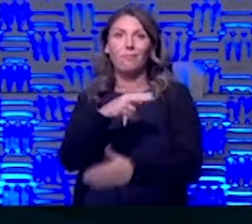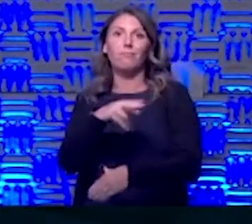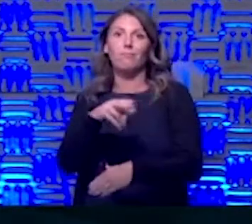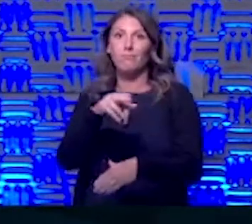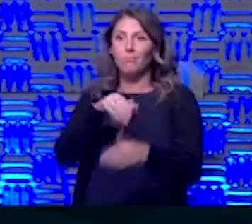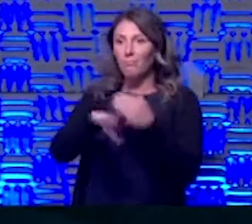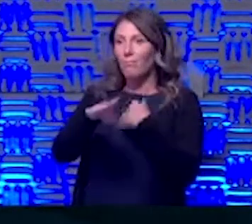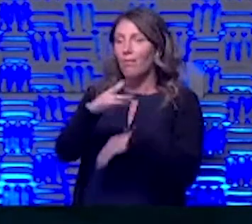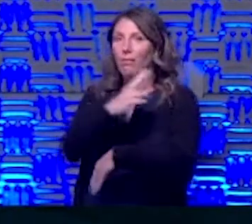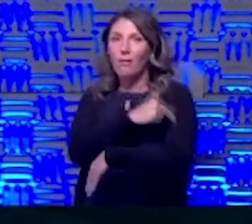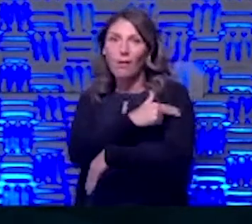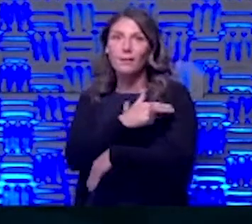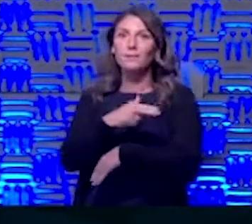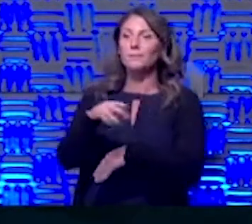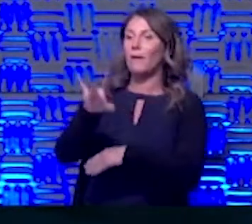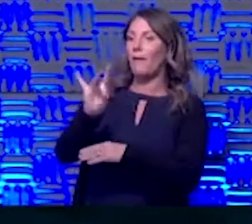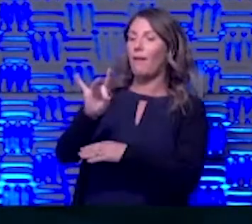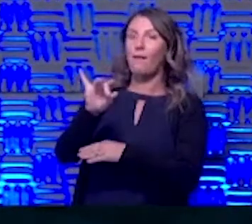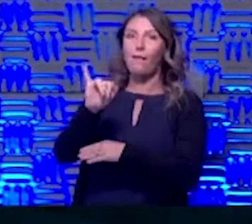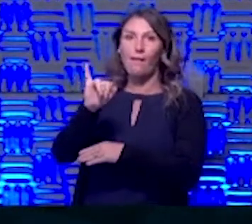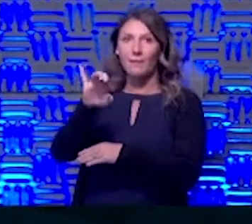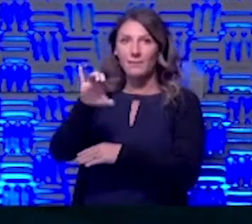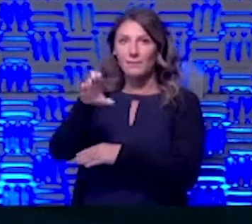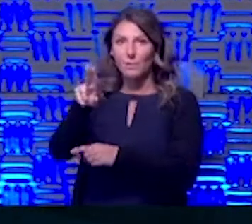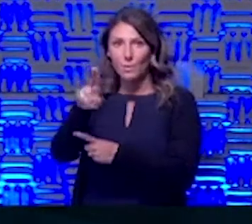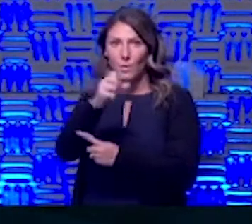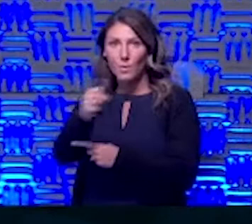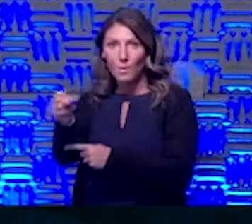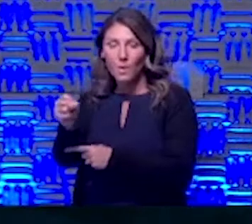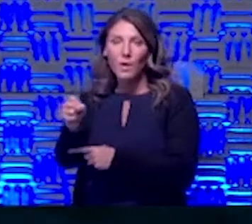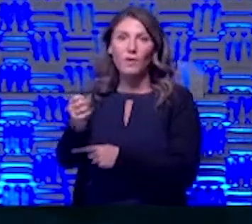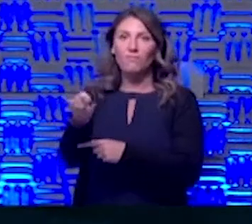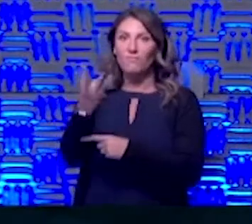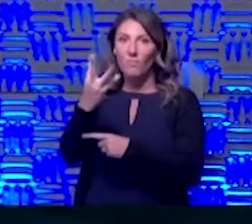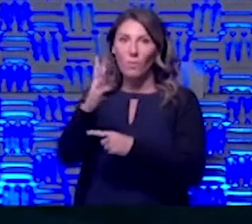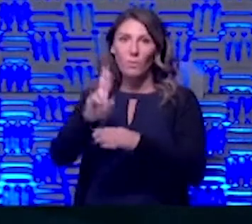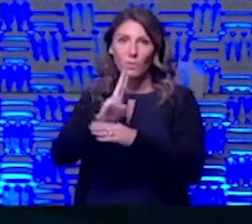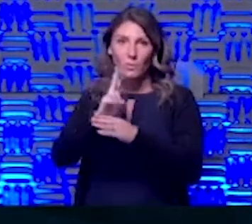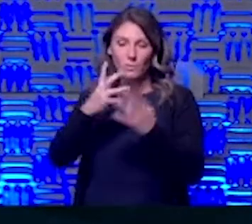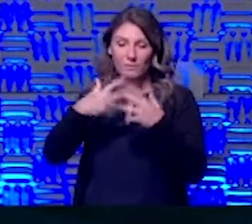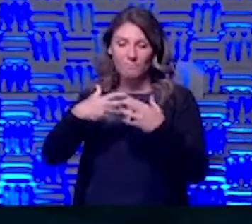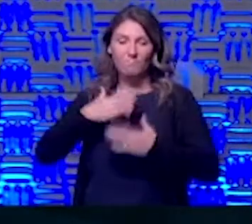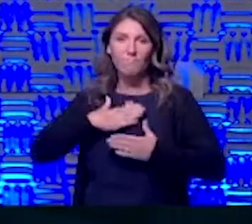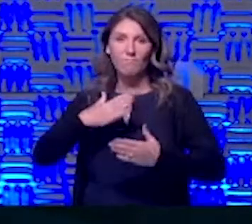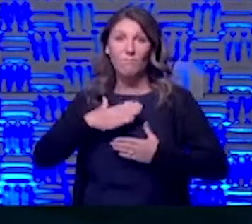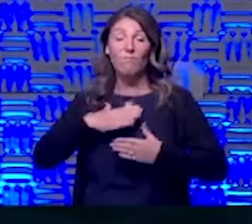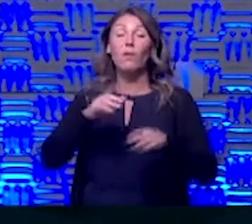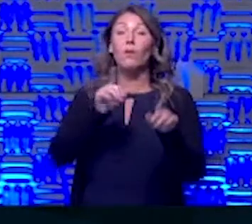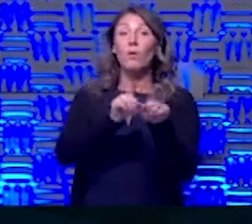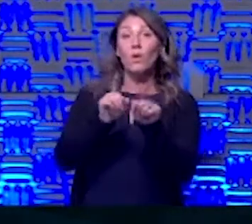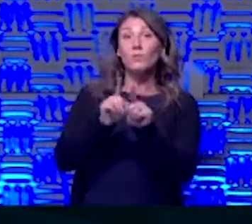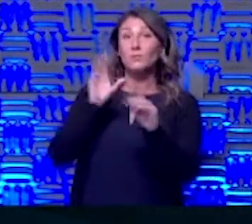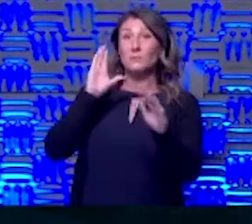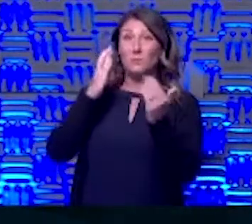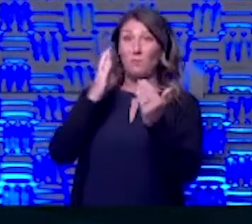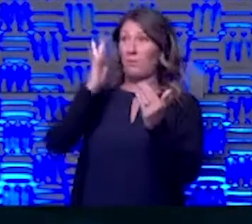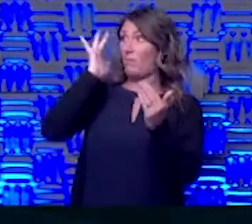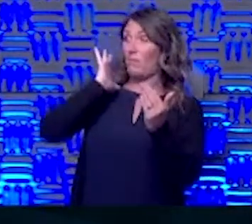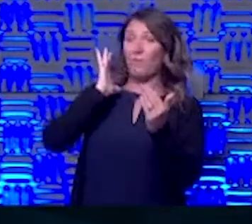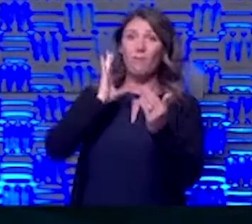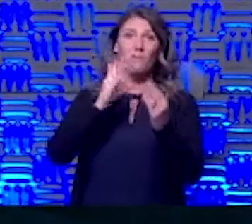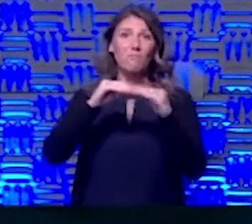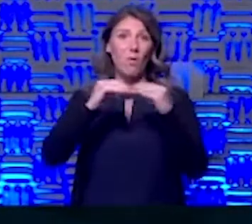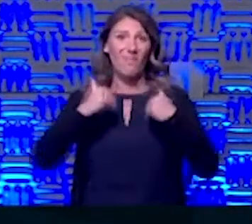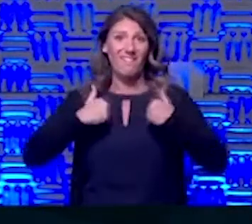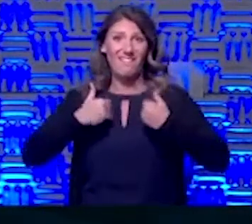4 are currently on ventilators. We are seeing an increase in younger folks requiring hospitalization compared to before. Currently, about a